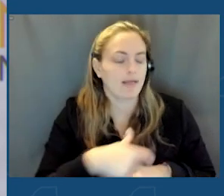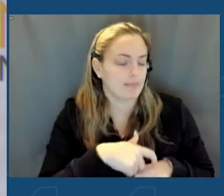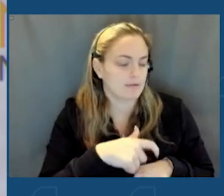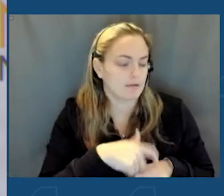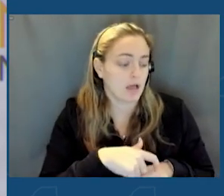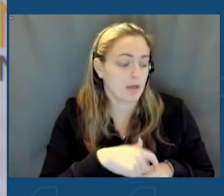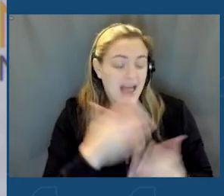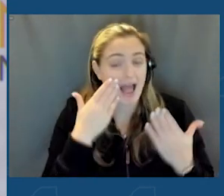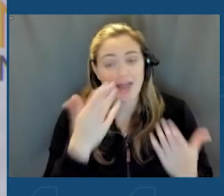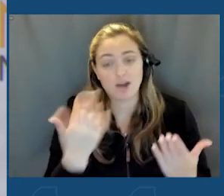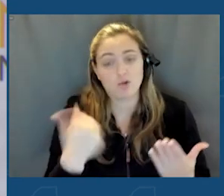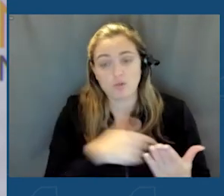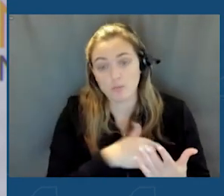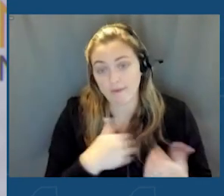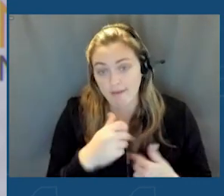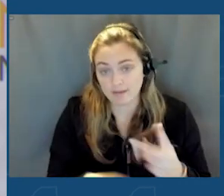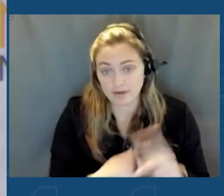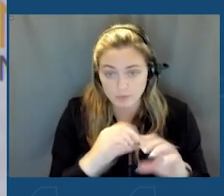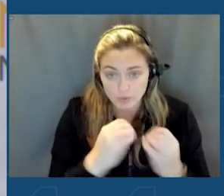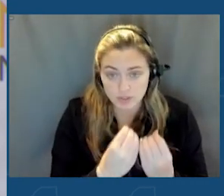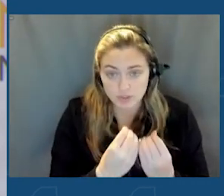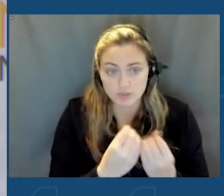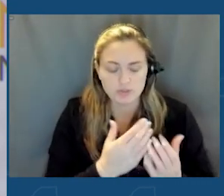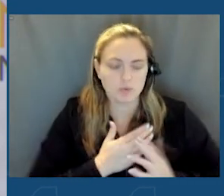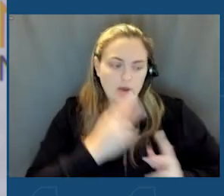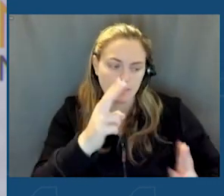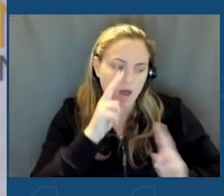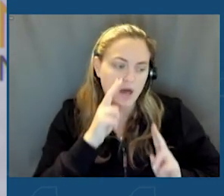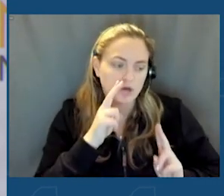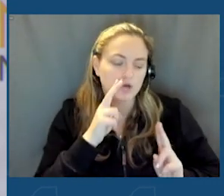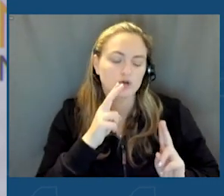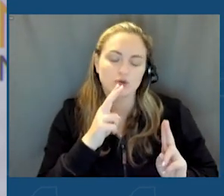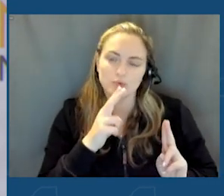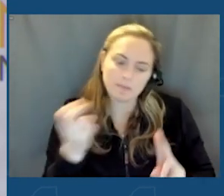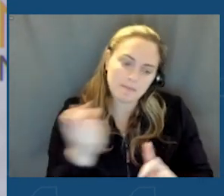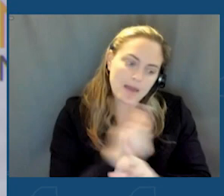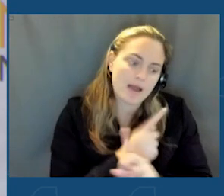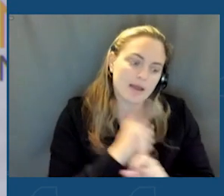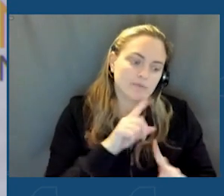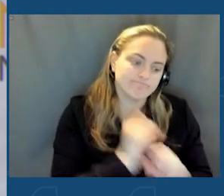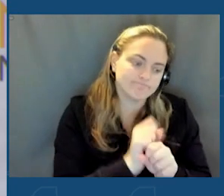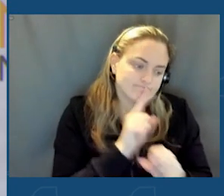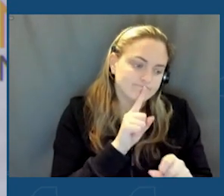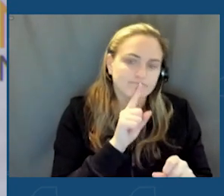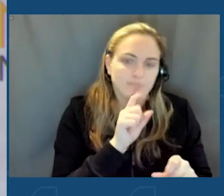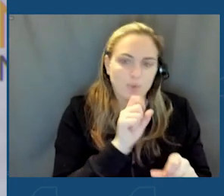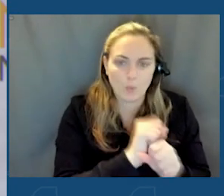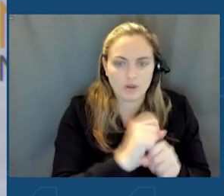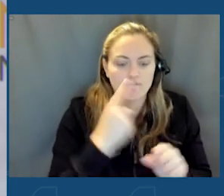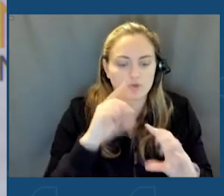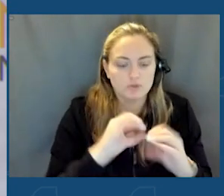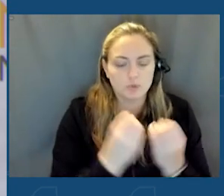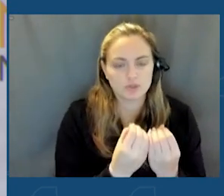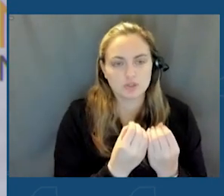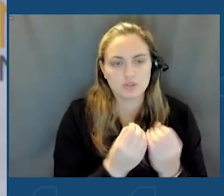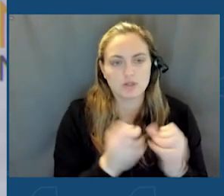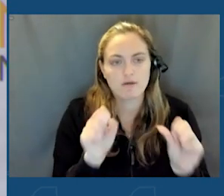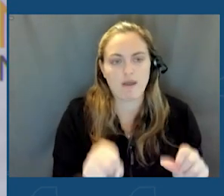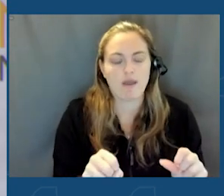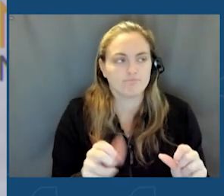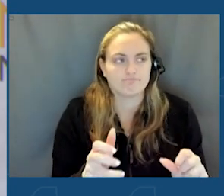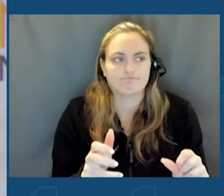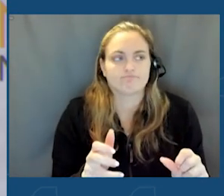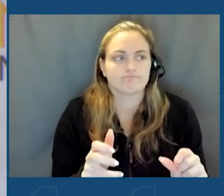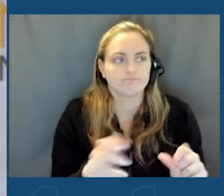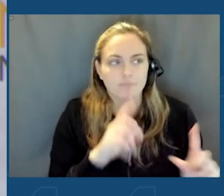they existed. So it is my honor to come full circle and to be able to serve an organization that can be the